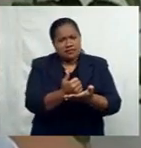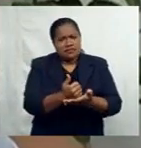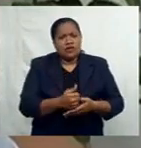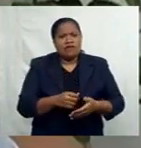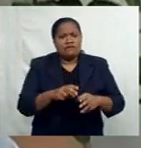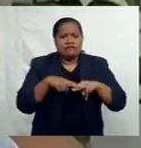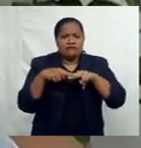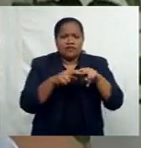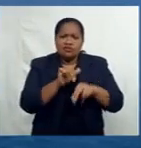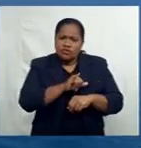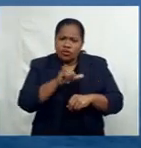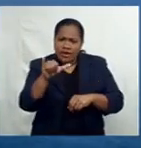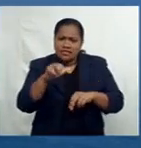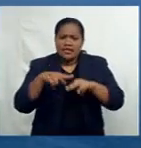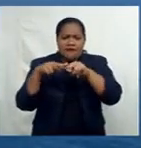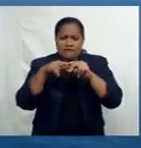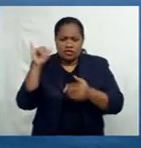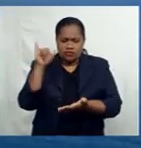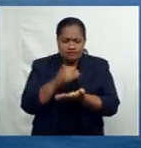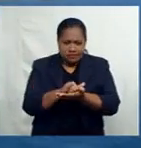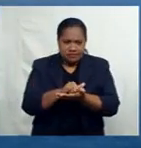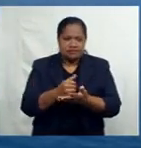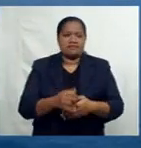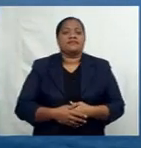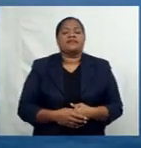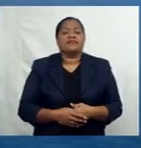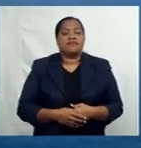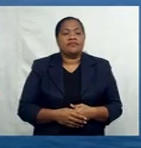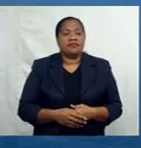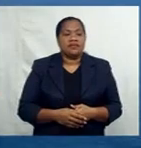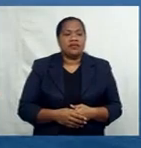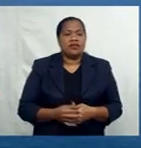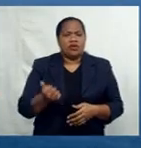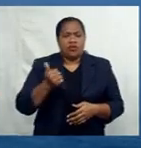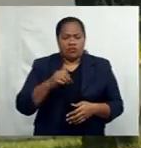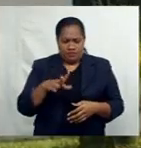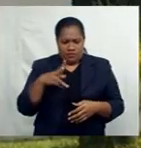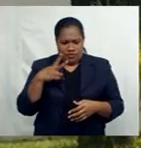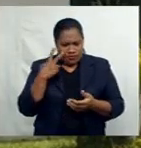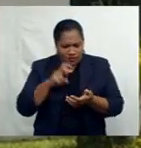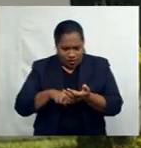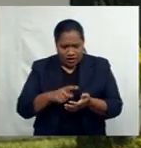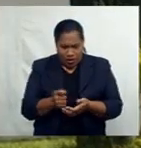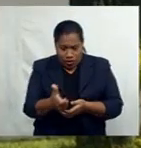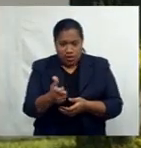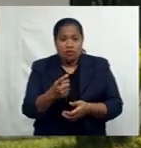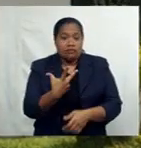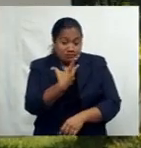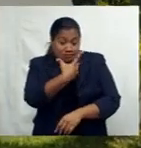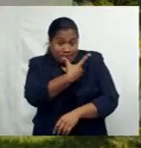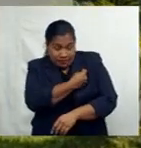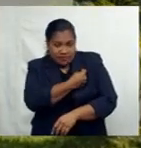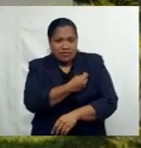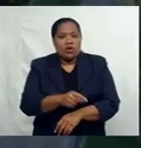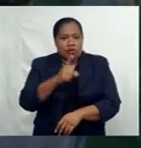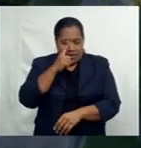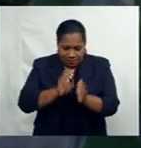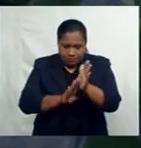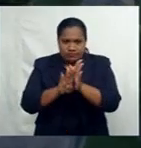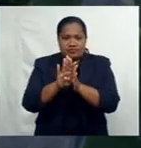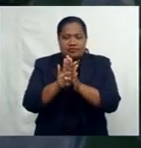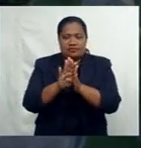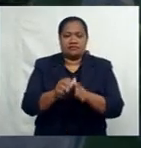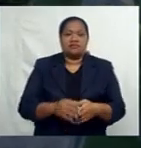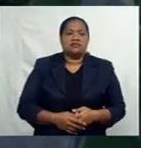working together with Fiji Airports. The tourism industry recognized early that vaccination is the only way out of the current crisis. Therefore,